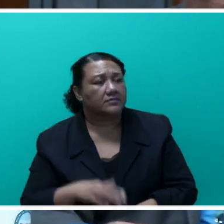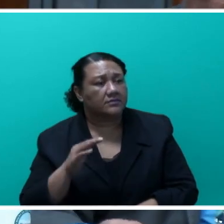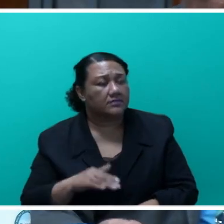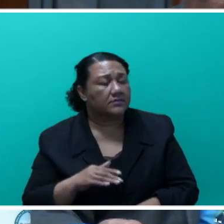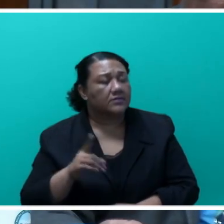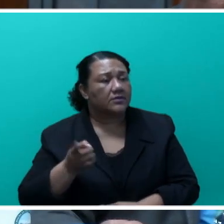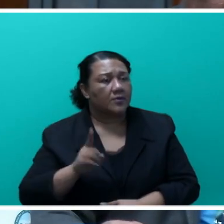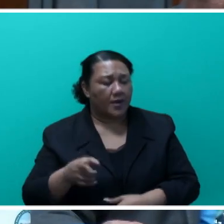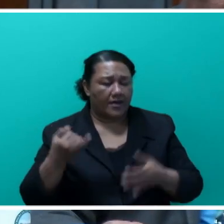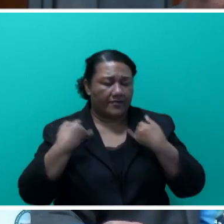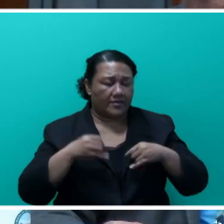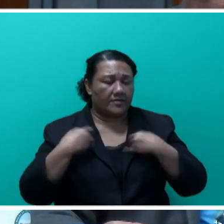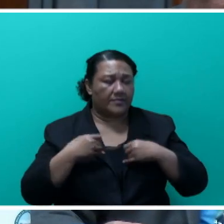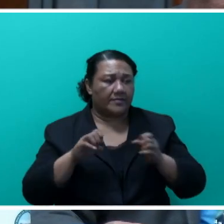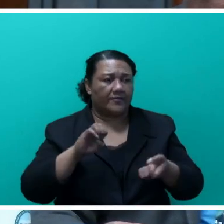for implementation.